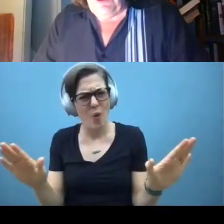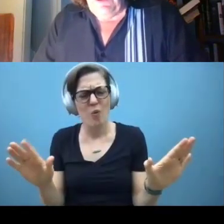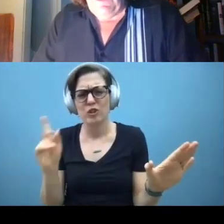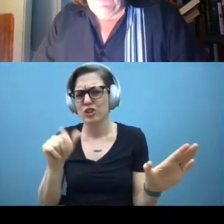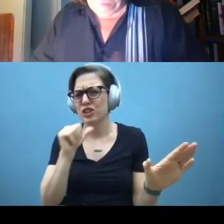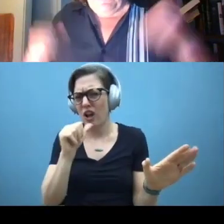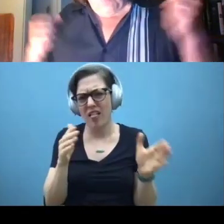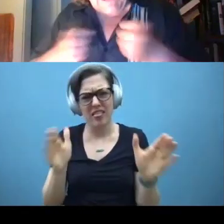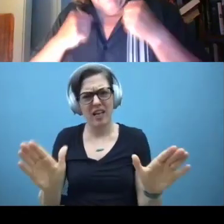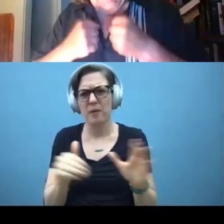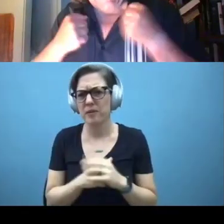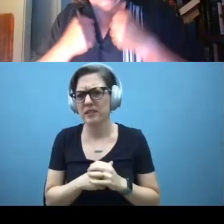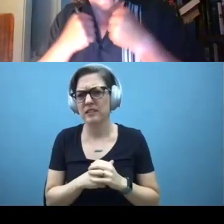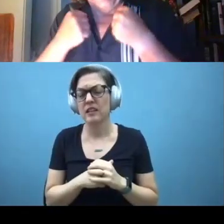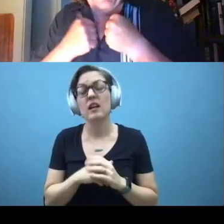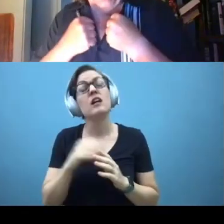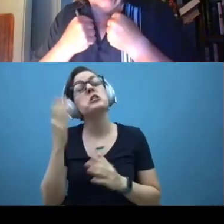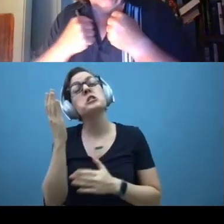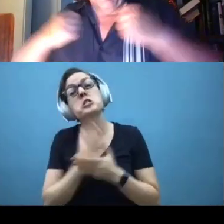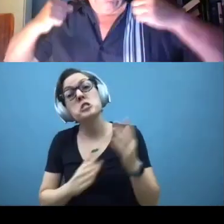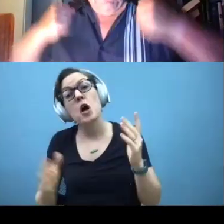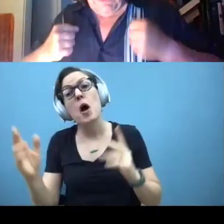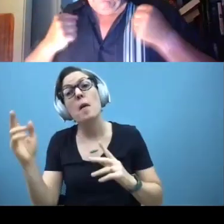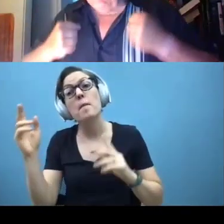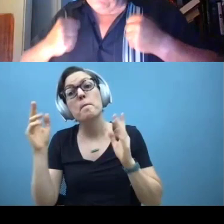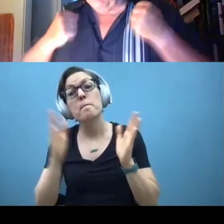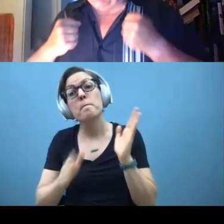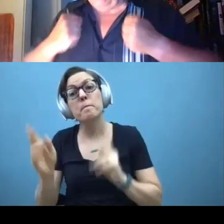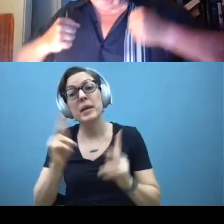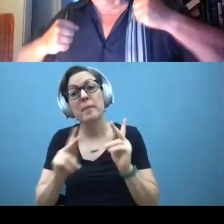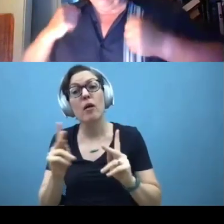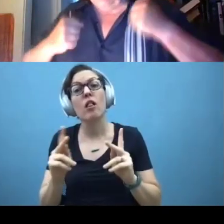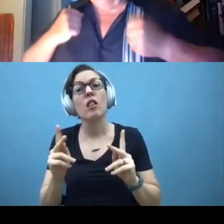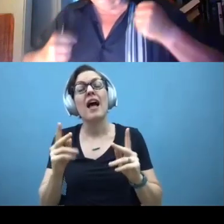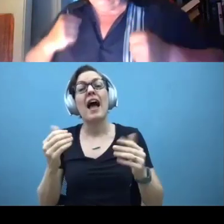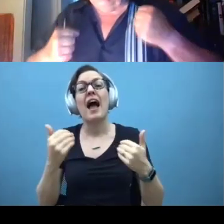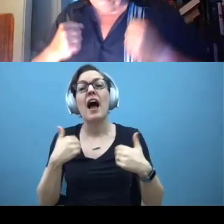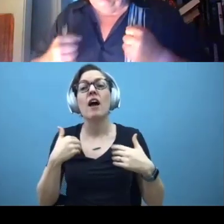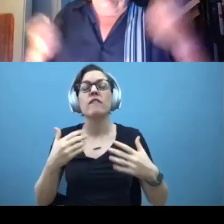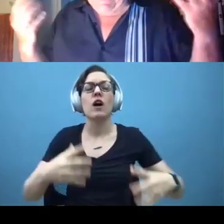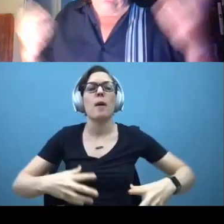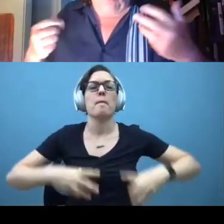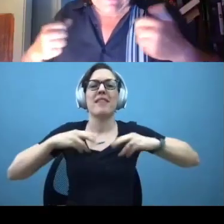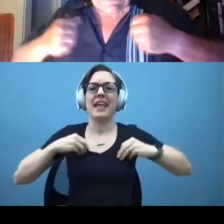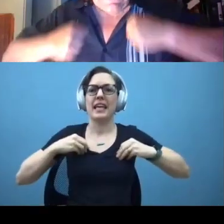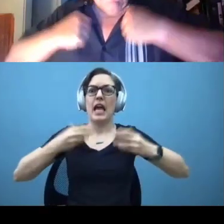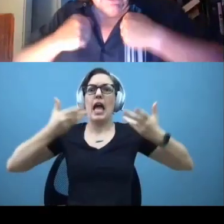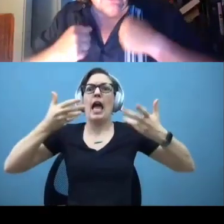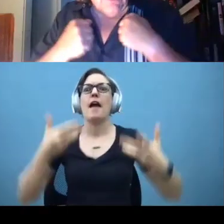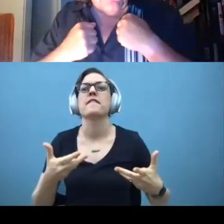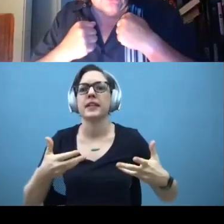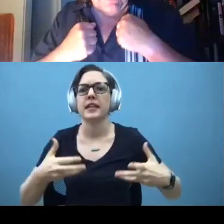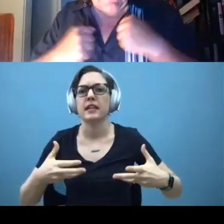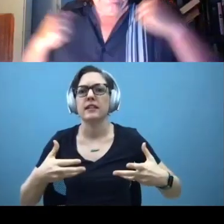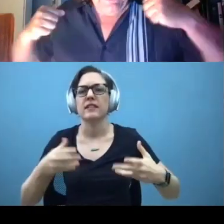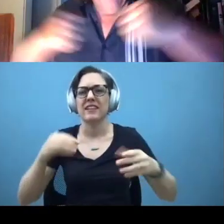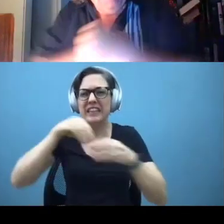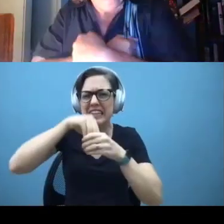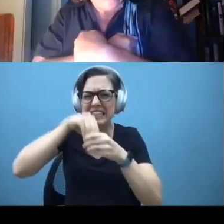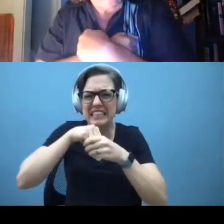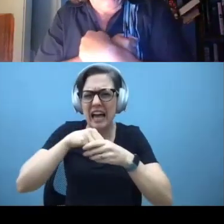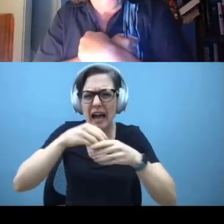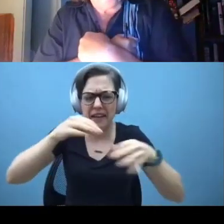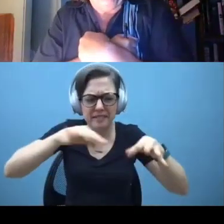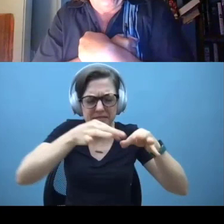persons, there's weighted blankets that they use they're pretty heavy. They have I guess weights in them, but it's all sewn in, and